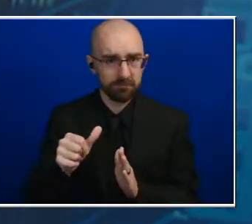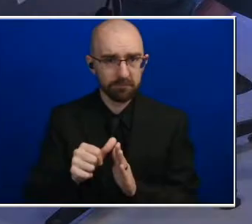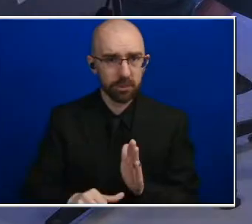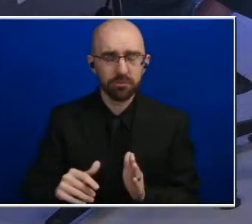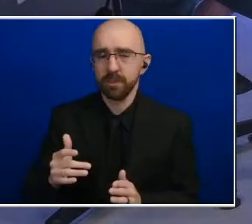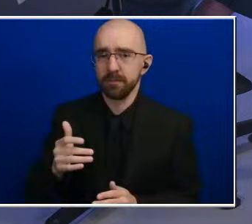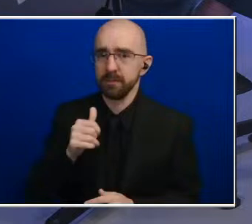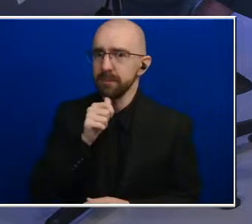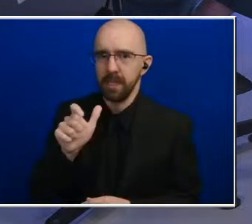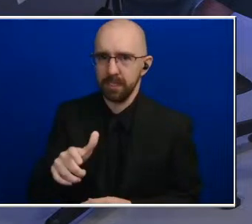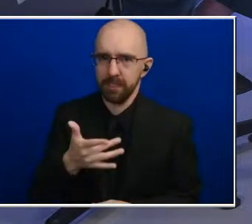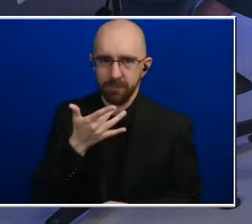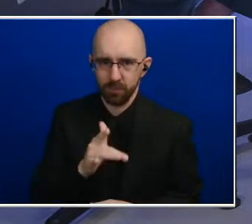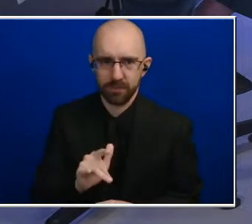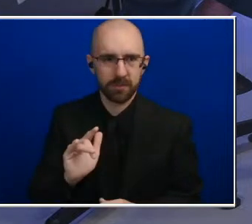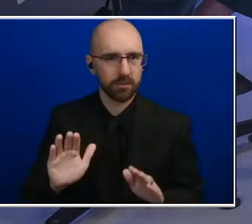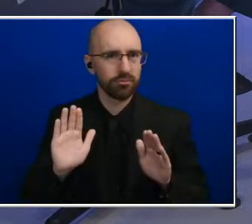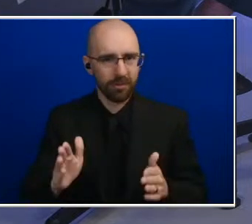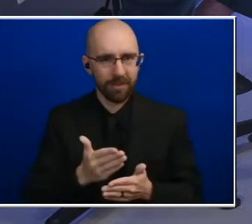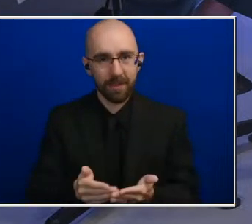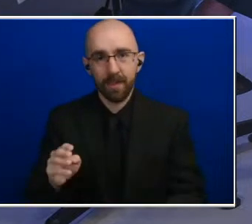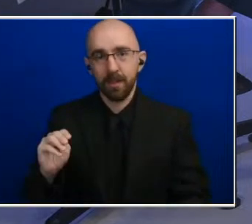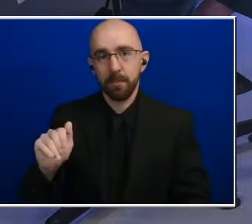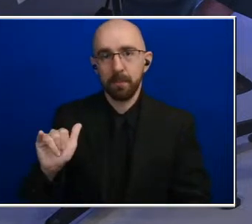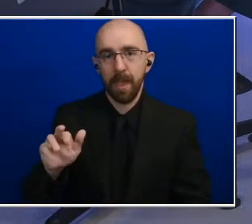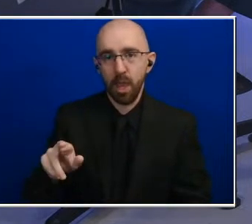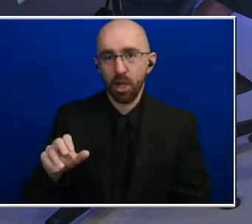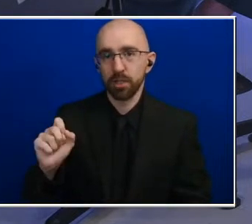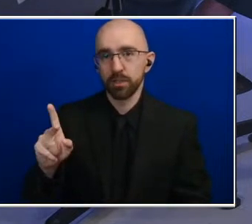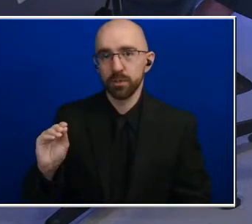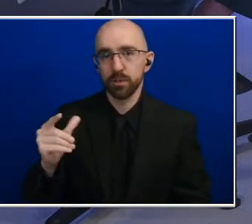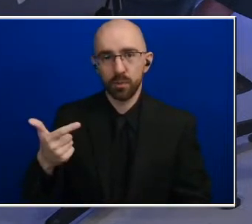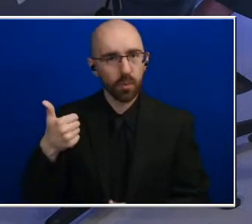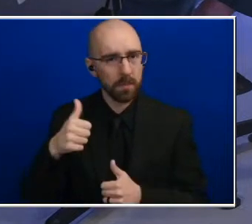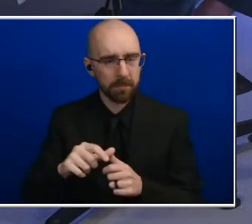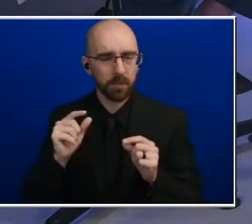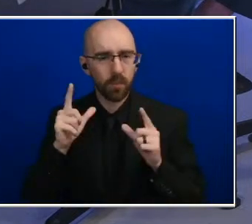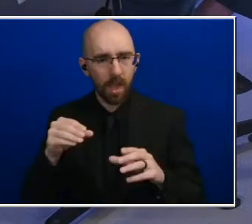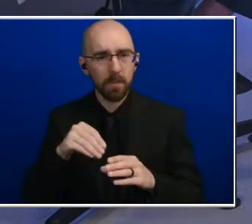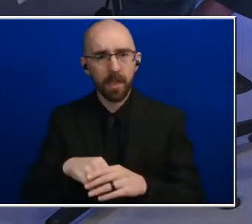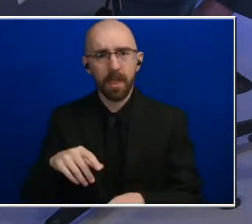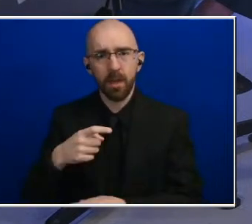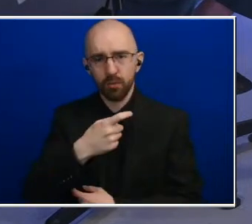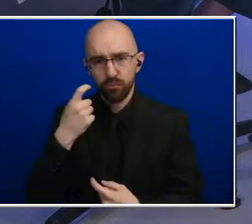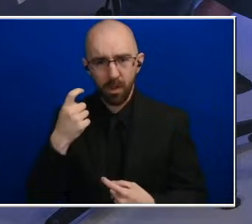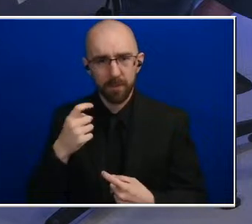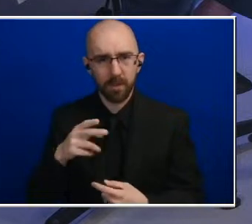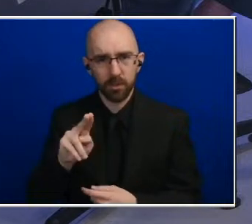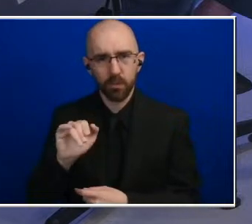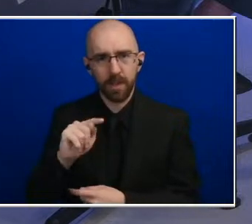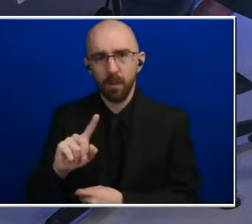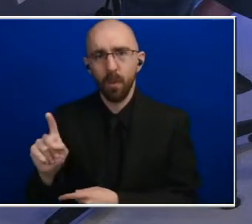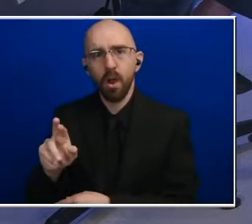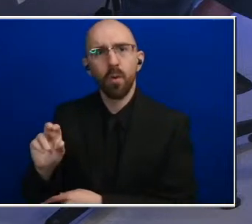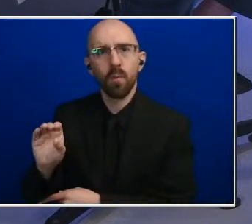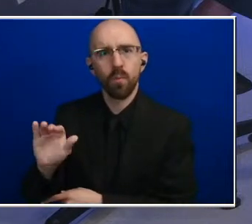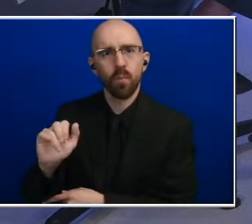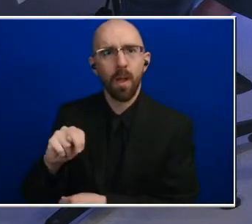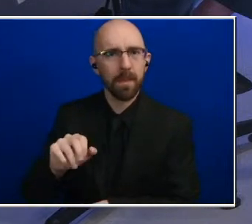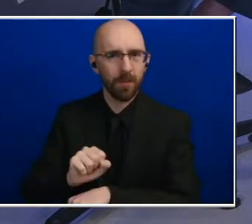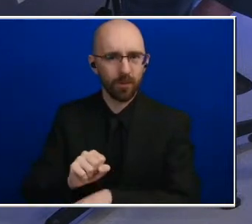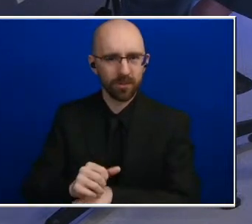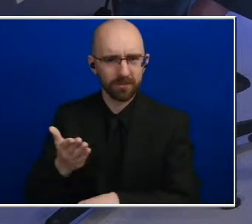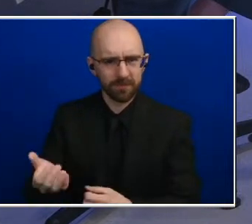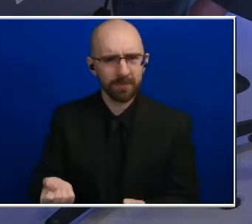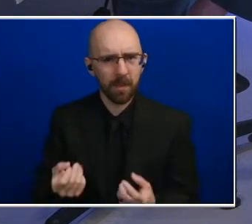a great thing. Now, Mayor Skoog remembers waking up in the trauma unit where Robin works. So Robin, how many different disciplines